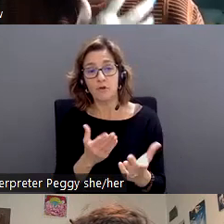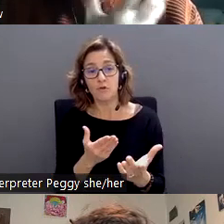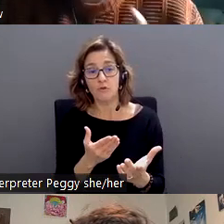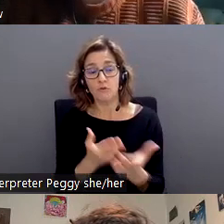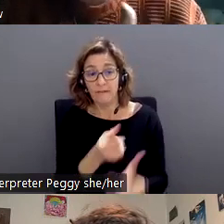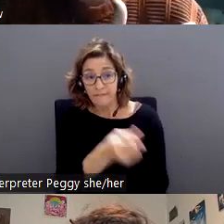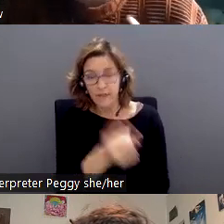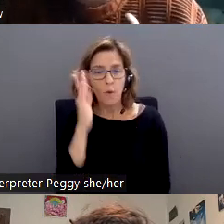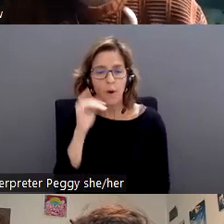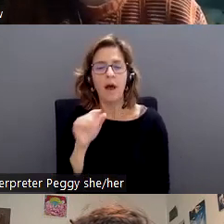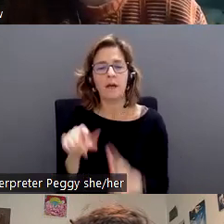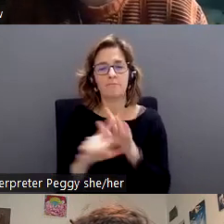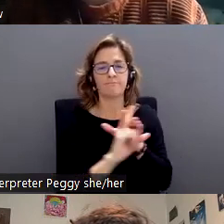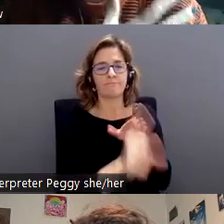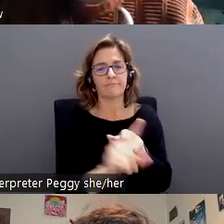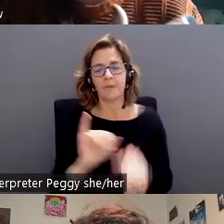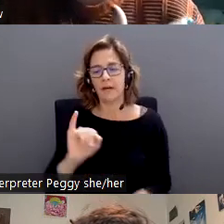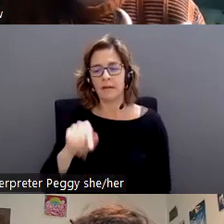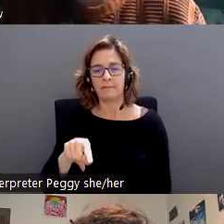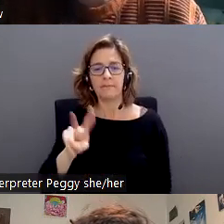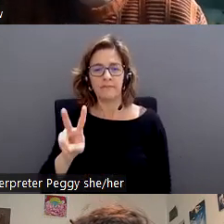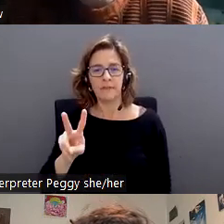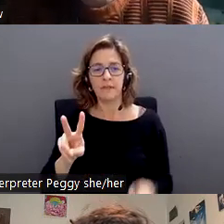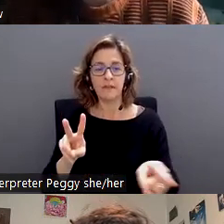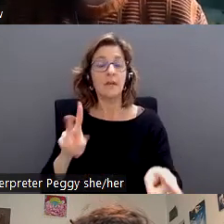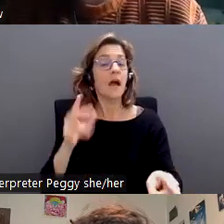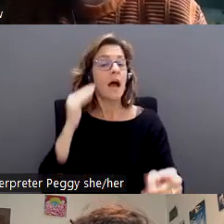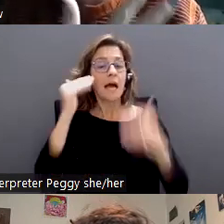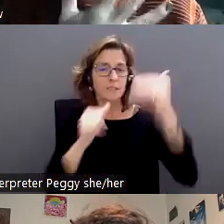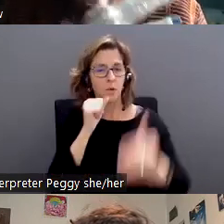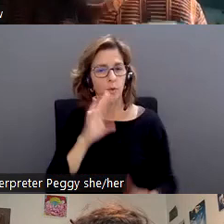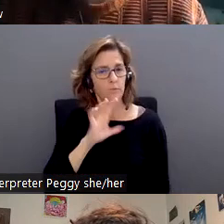partner violence. For this shelter program, it's adult women only.